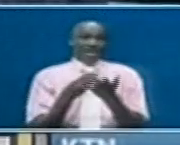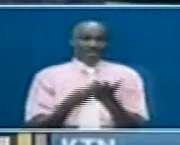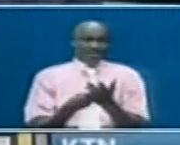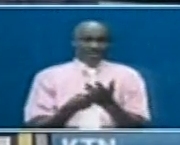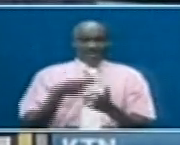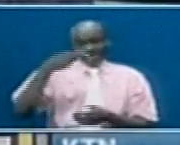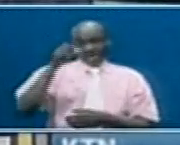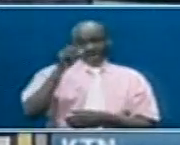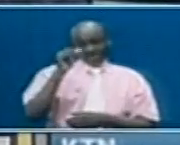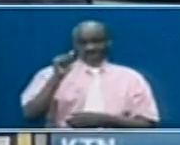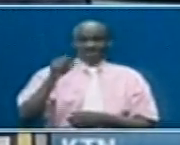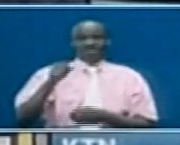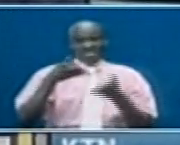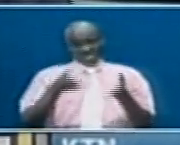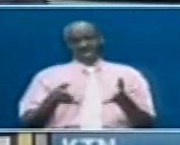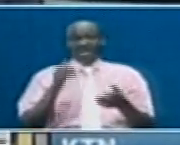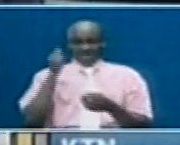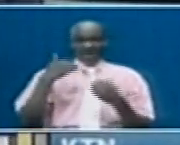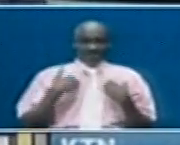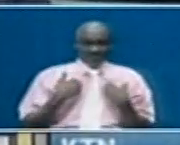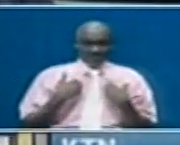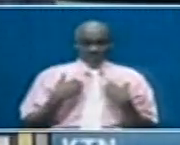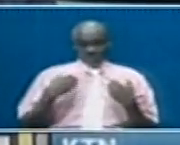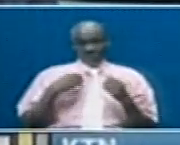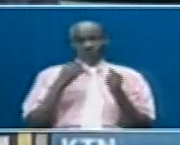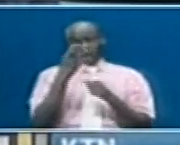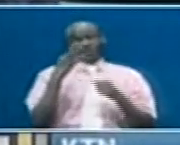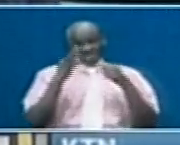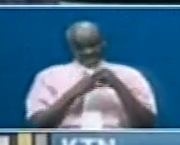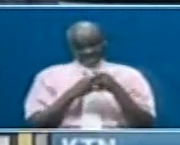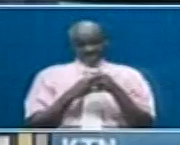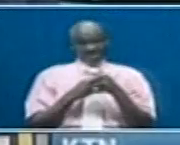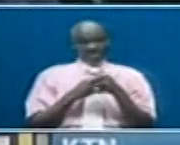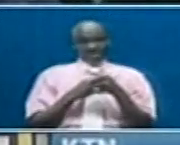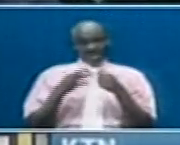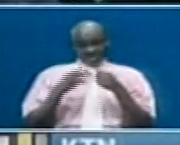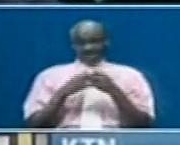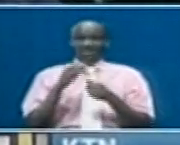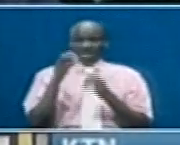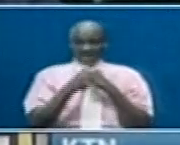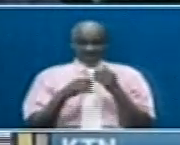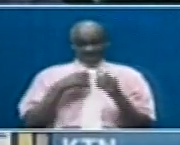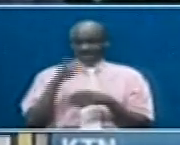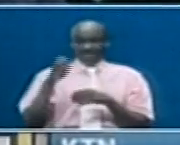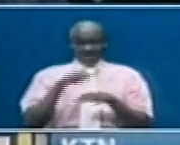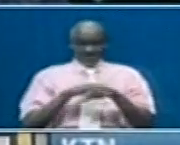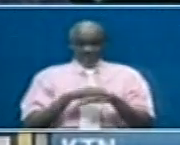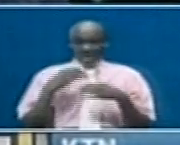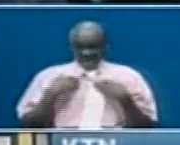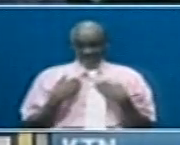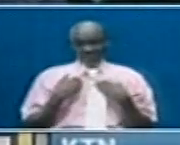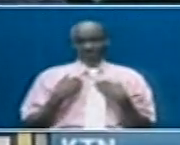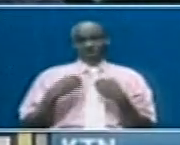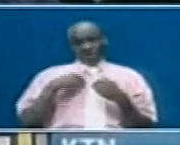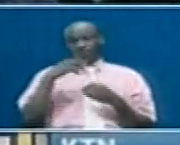is present not only in Kenya but in the region, in about eight countries within East Africa and the Great Lakes region. Among the big accounts that